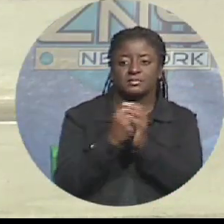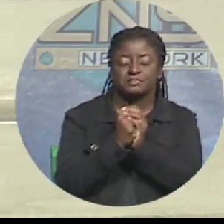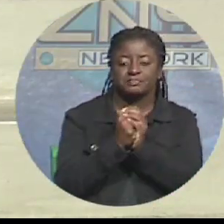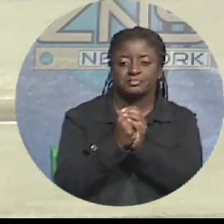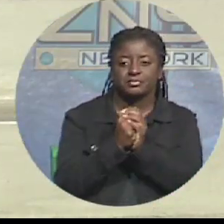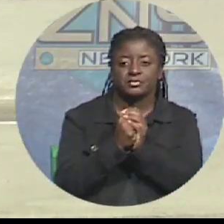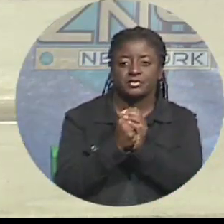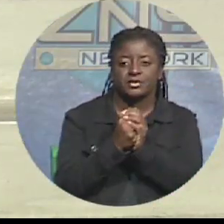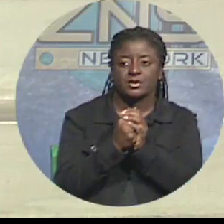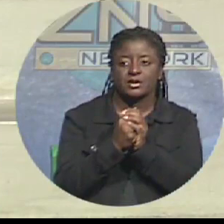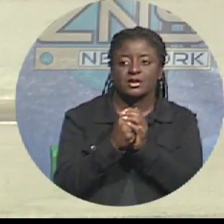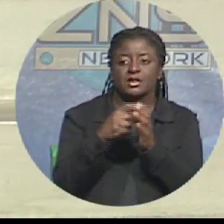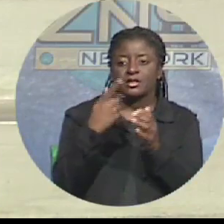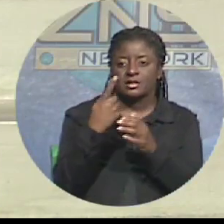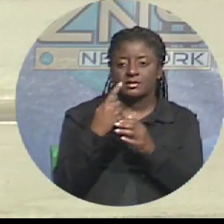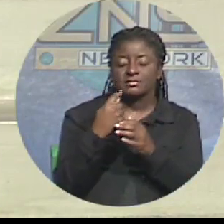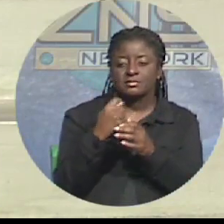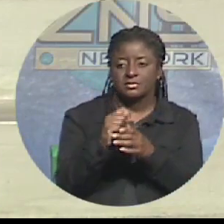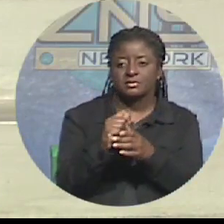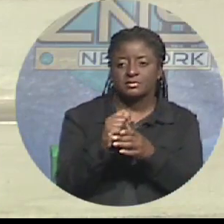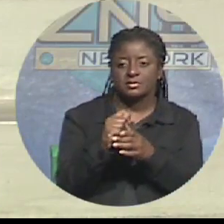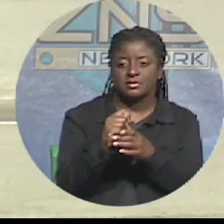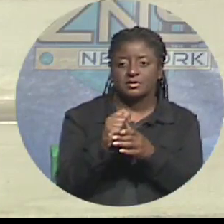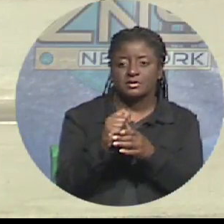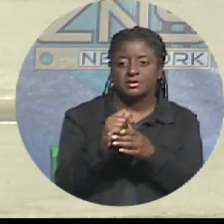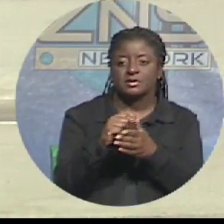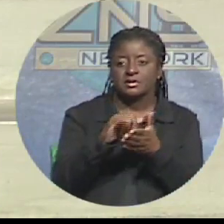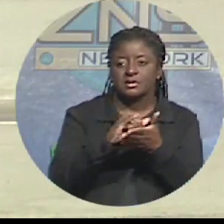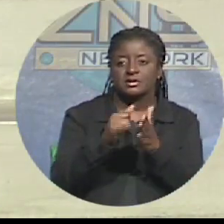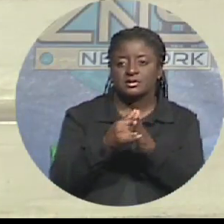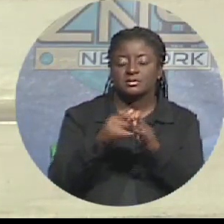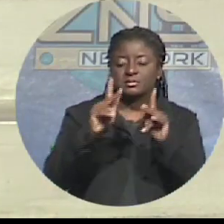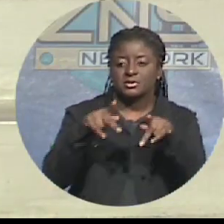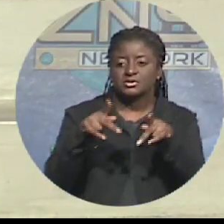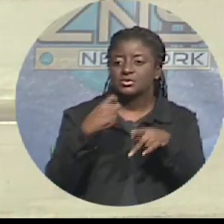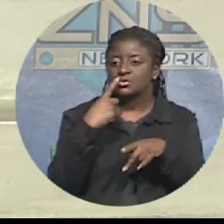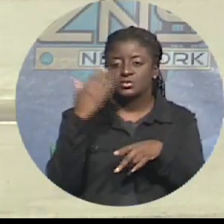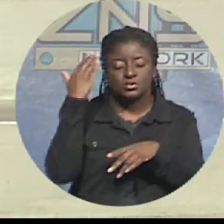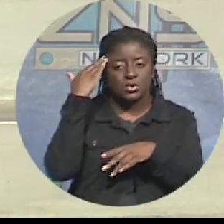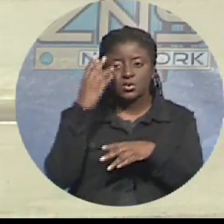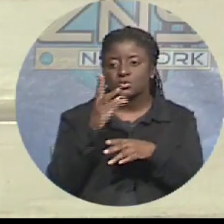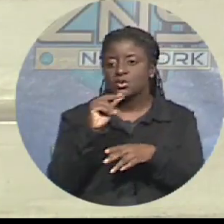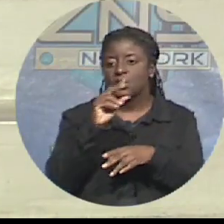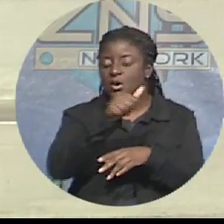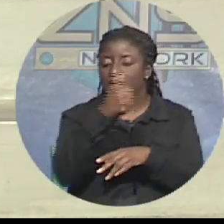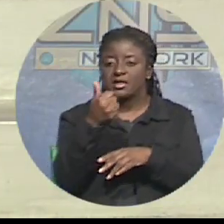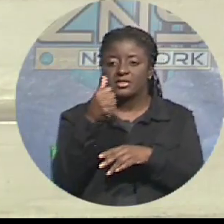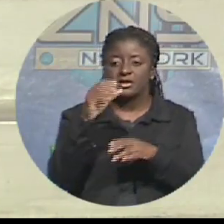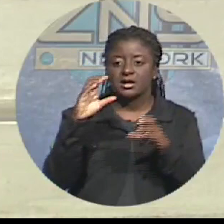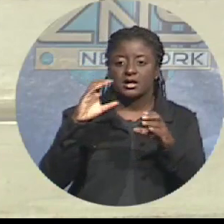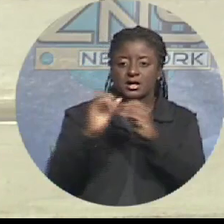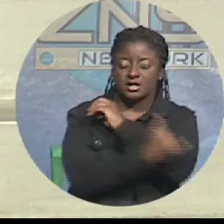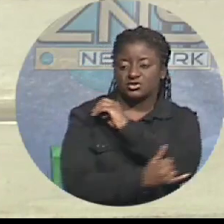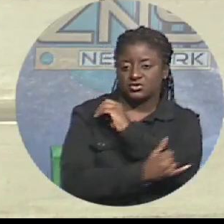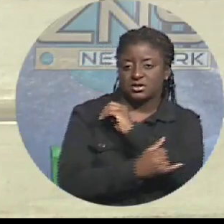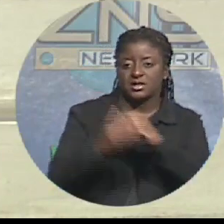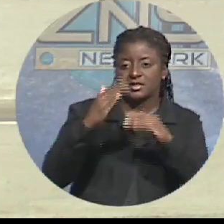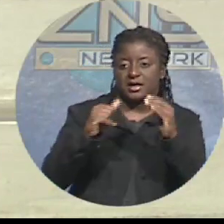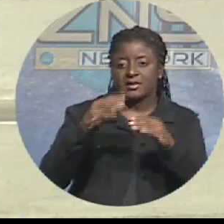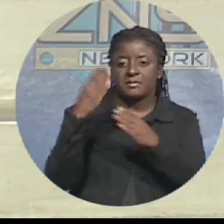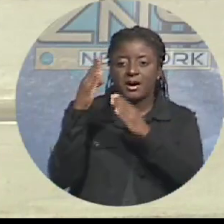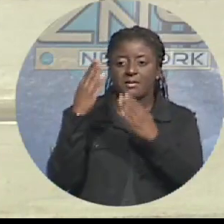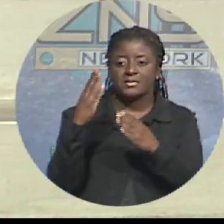Haiti, who know no other country than the Bahamas, born in the Bahamas, bred in the Bahamas, educated in the